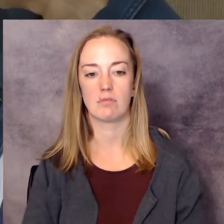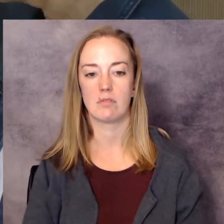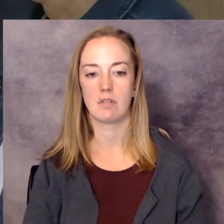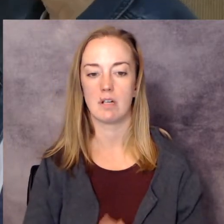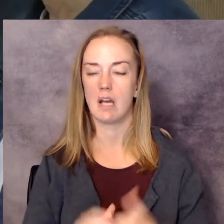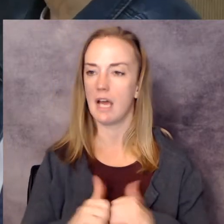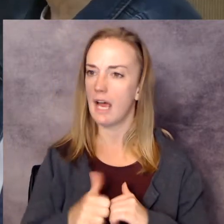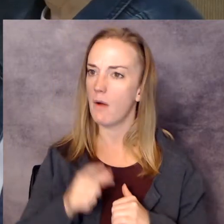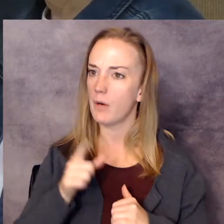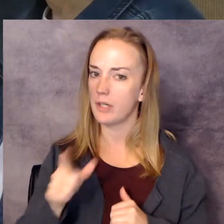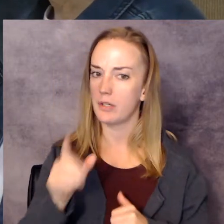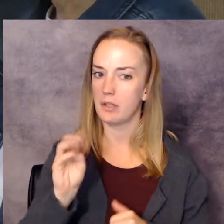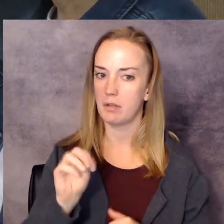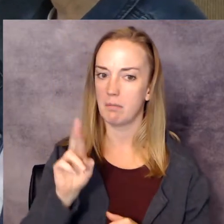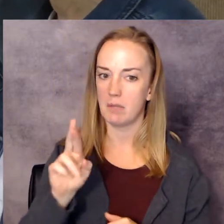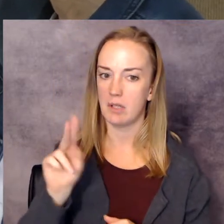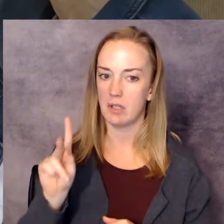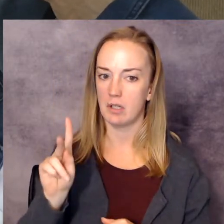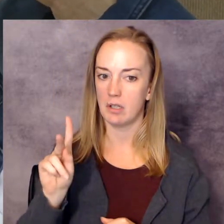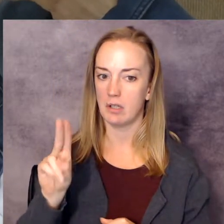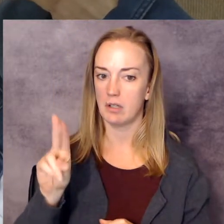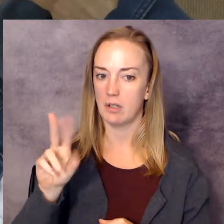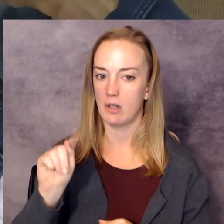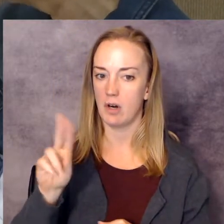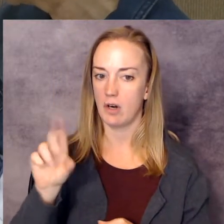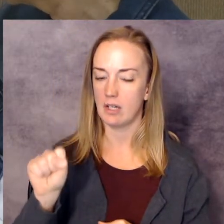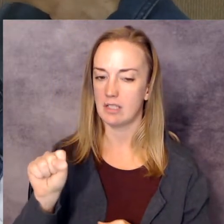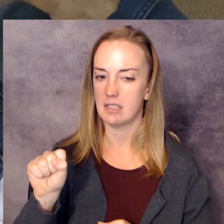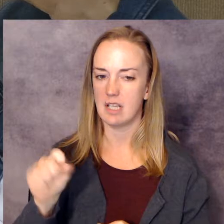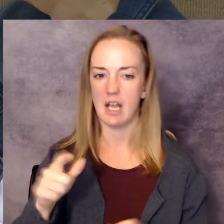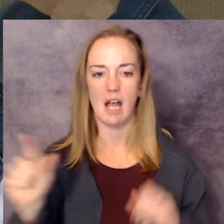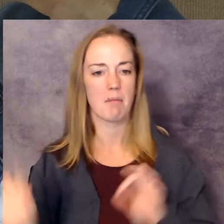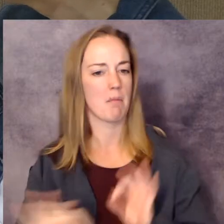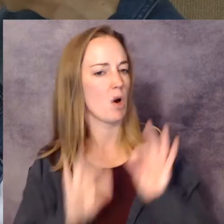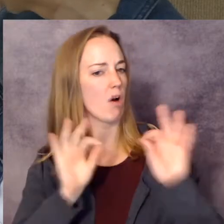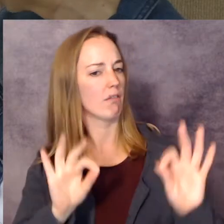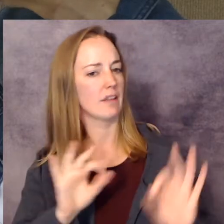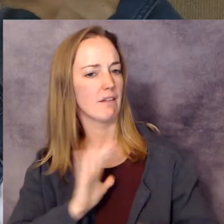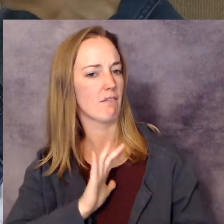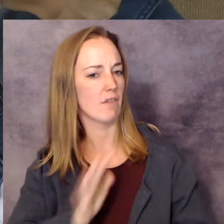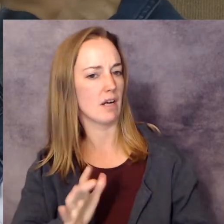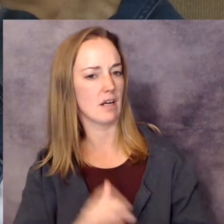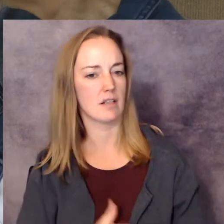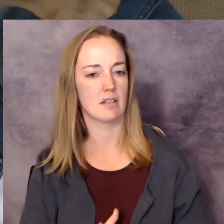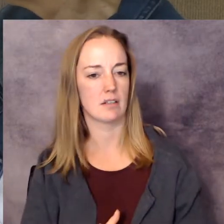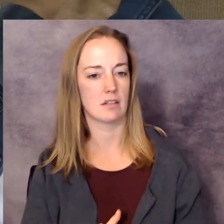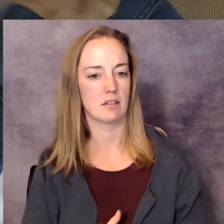"How are you, Mr. Curtis?" asked Mr. Seahorse. "Perfectly fine,"